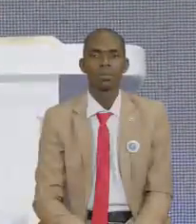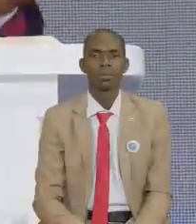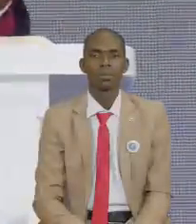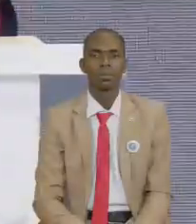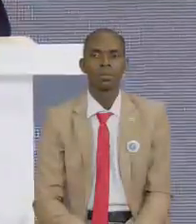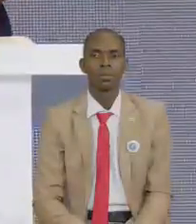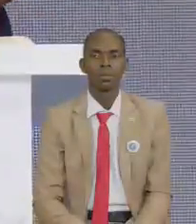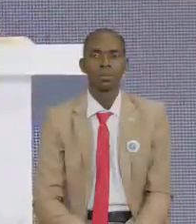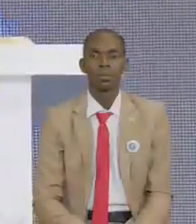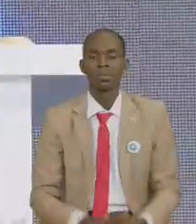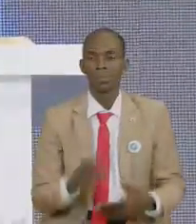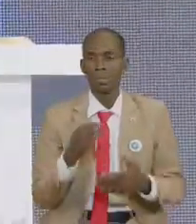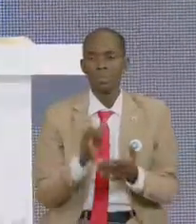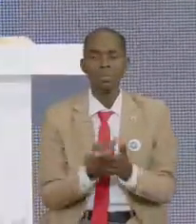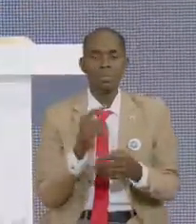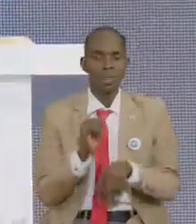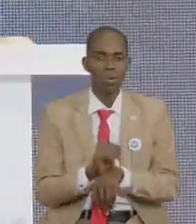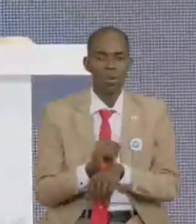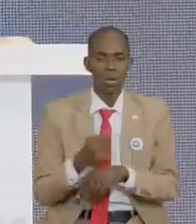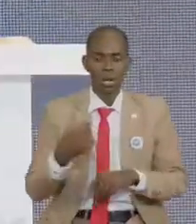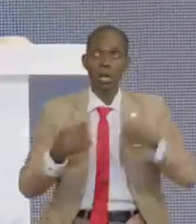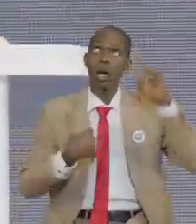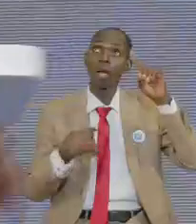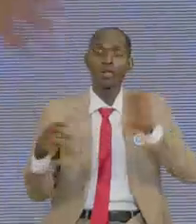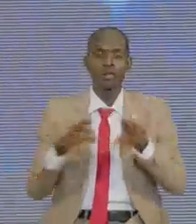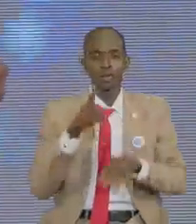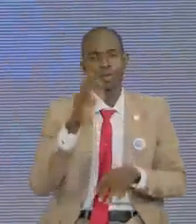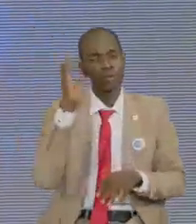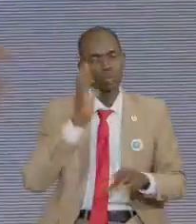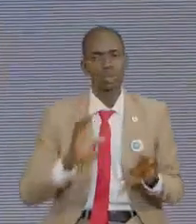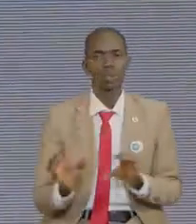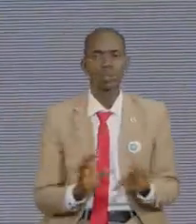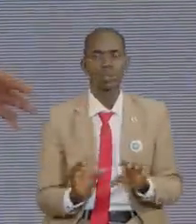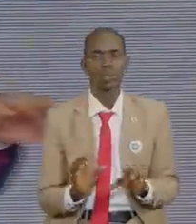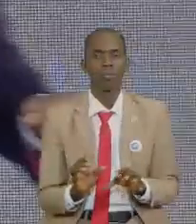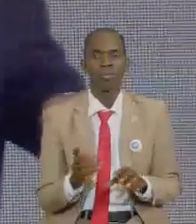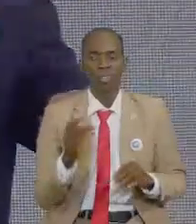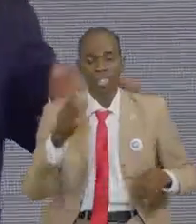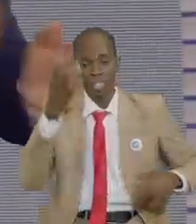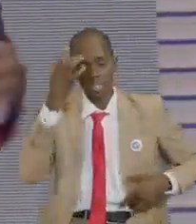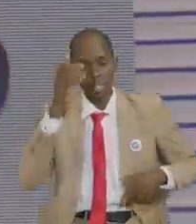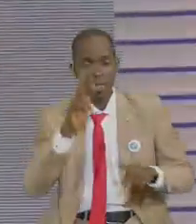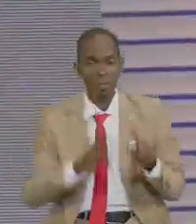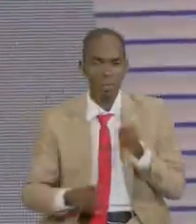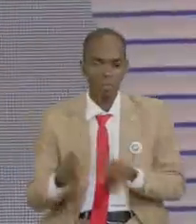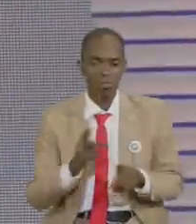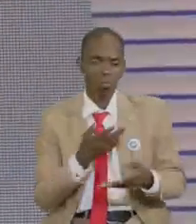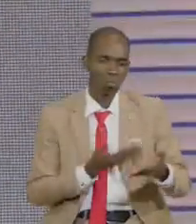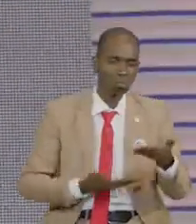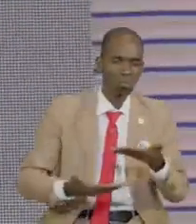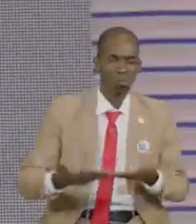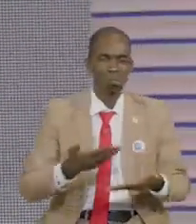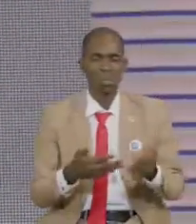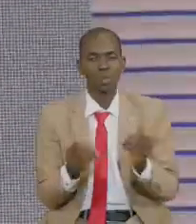He said, the works I do, you will do. The sick people, they interacted with him.